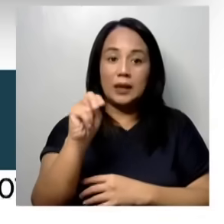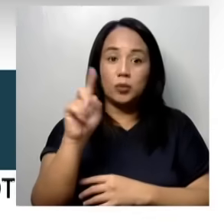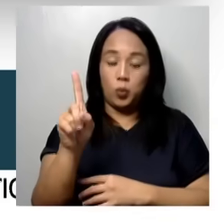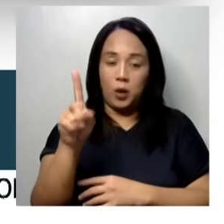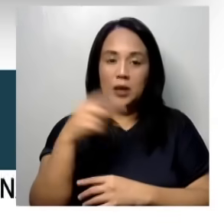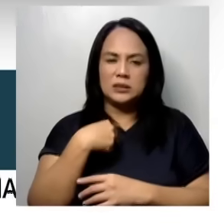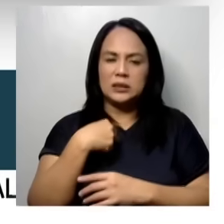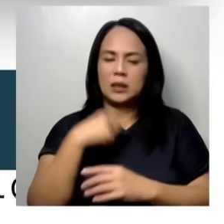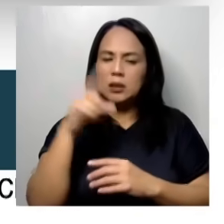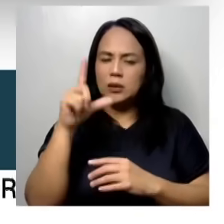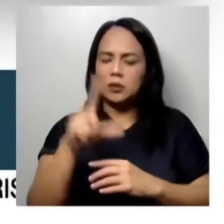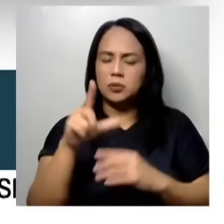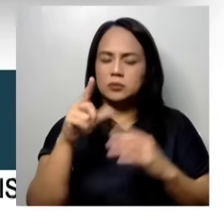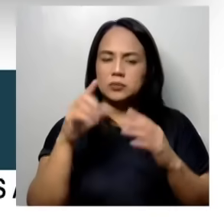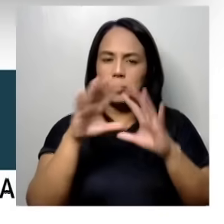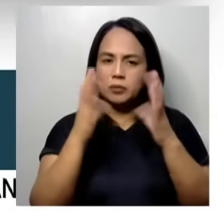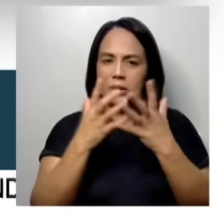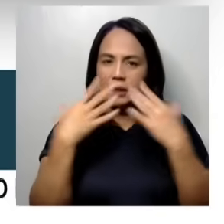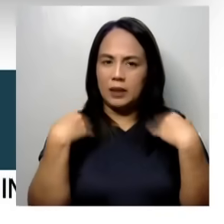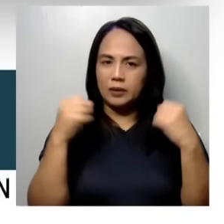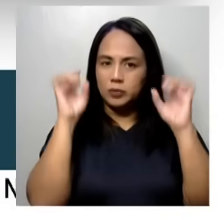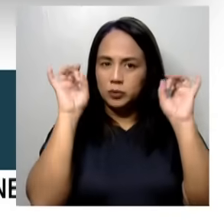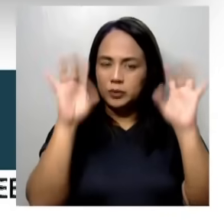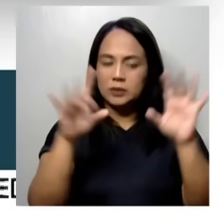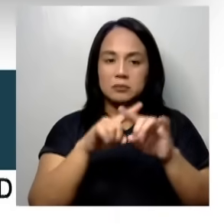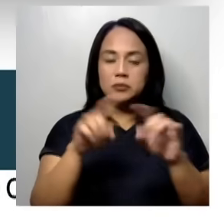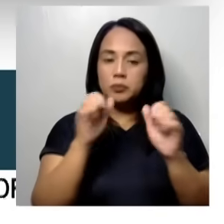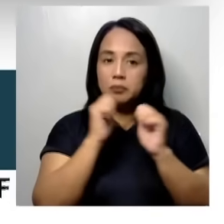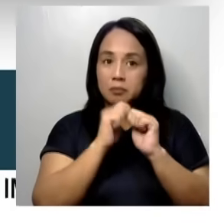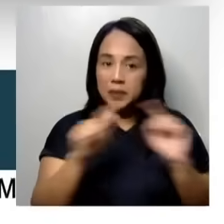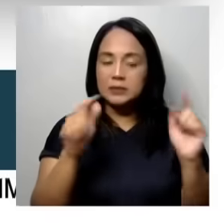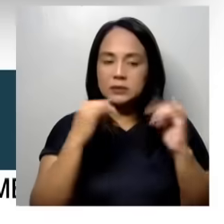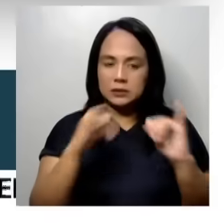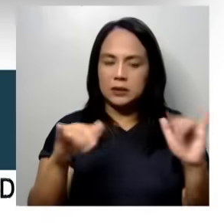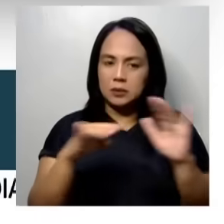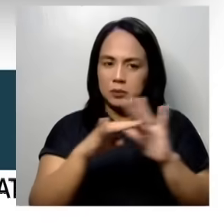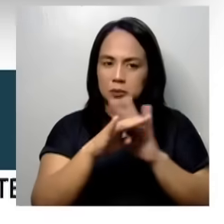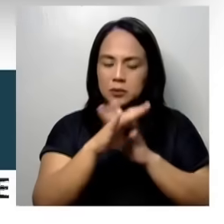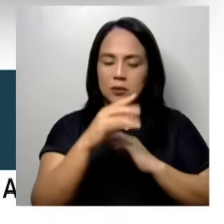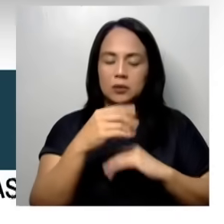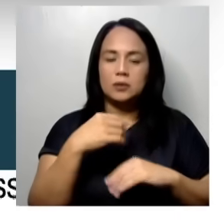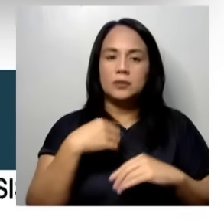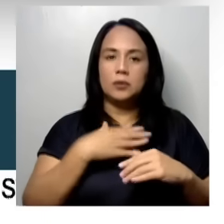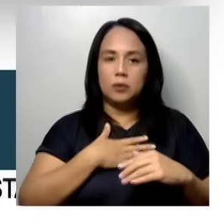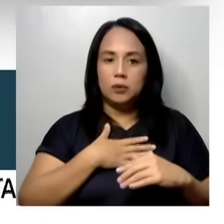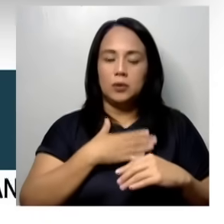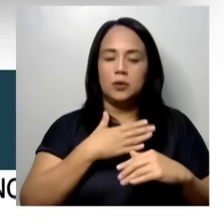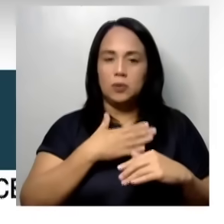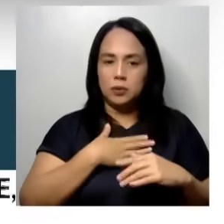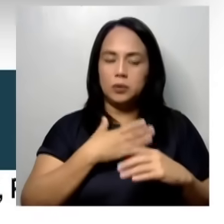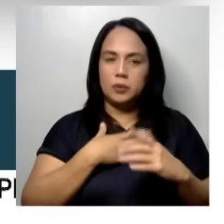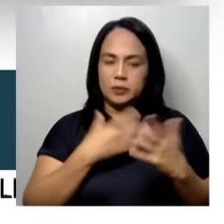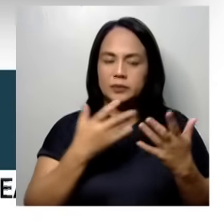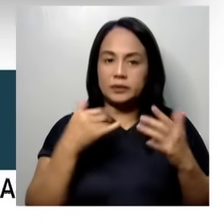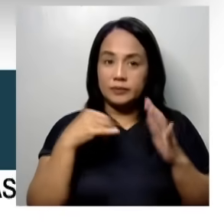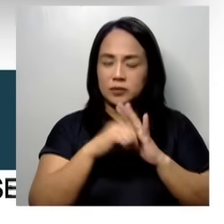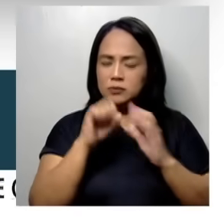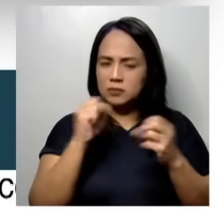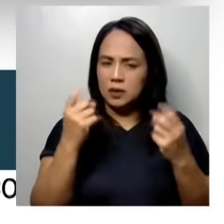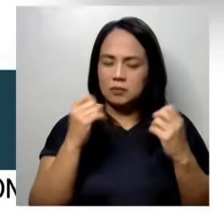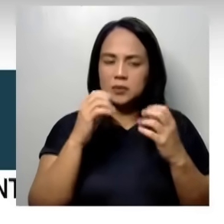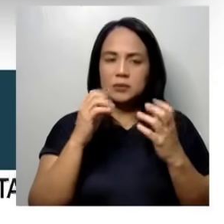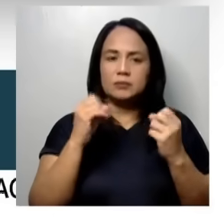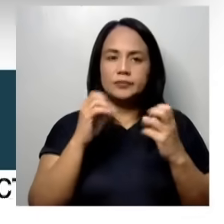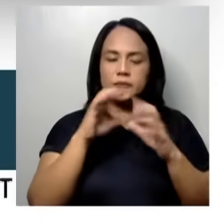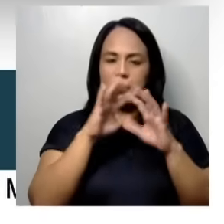health risk. However, this may still cause an increase in respiratory infections in many countries amid the onset of